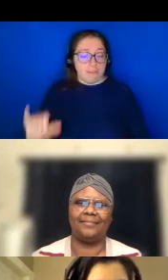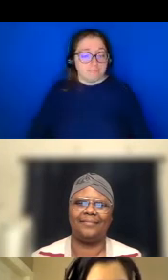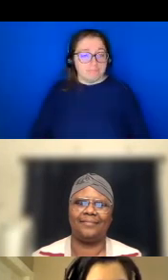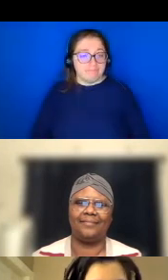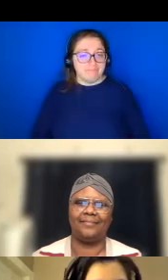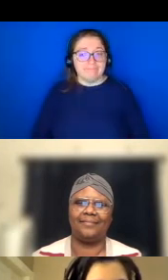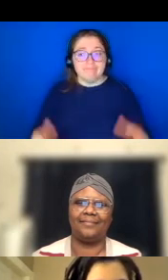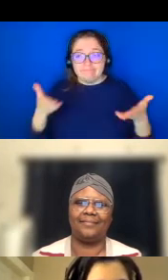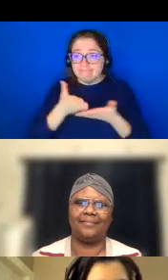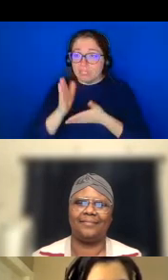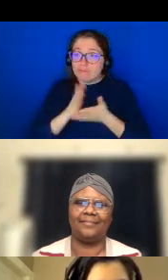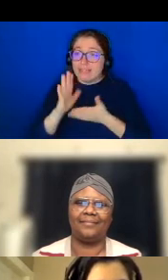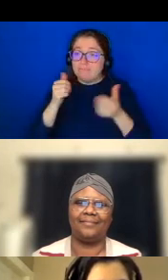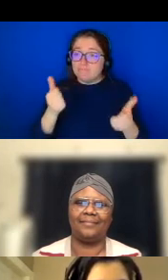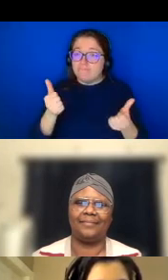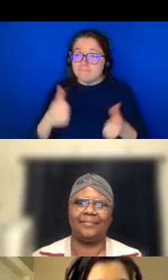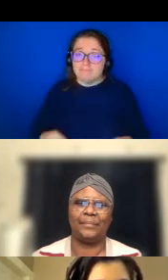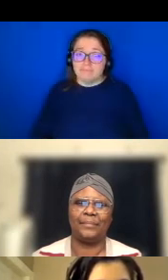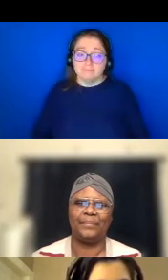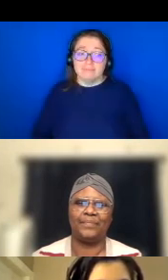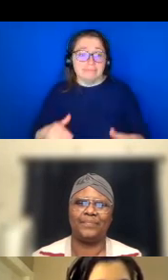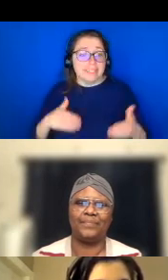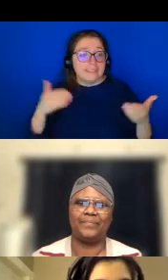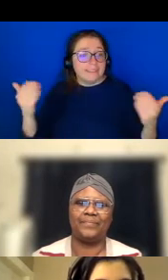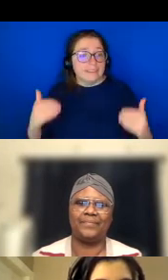All right, next slide.